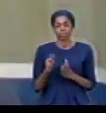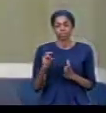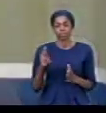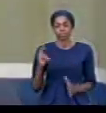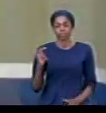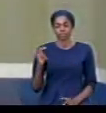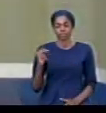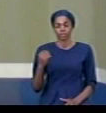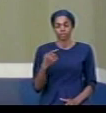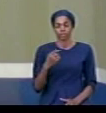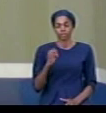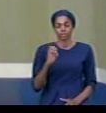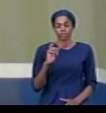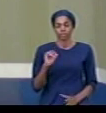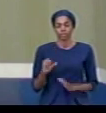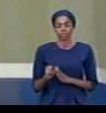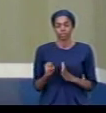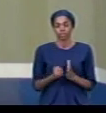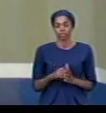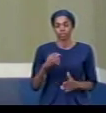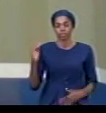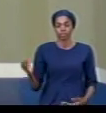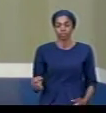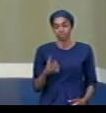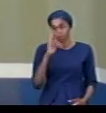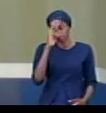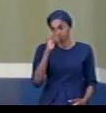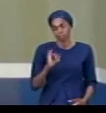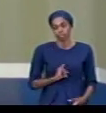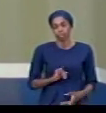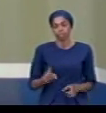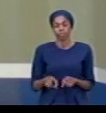Jesus' name. I also